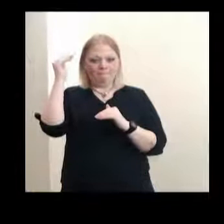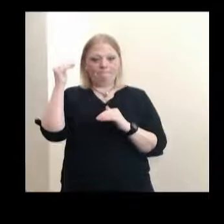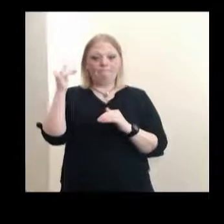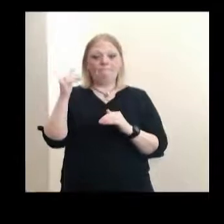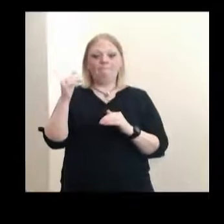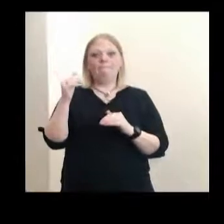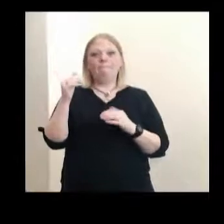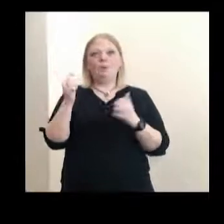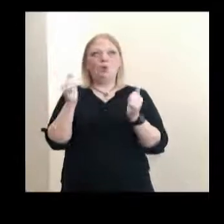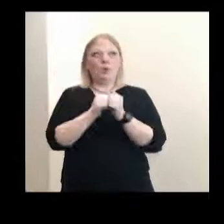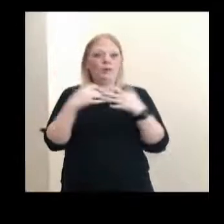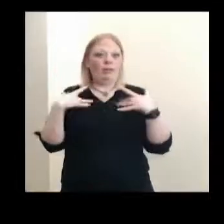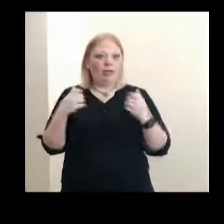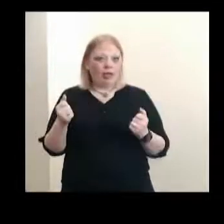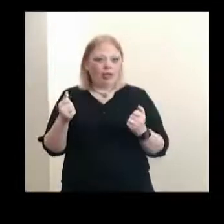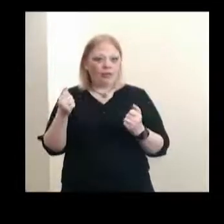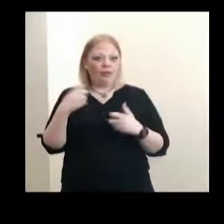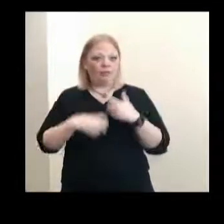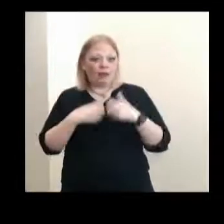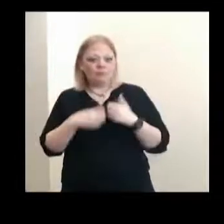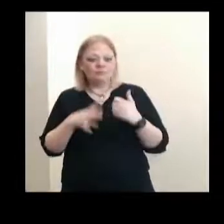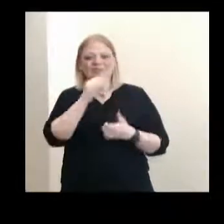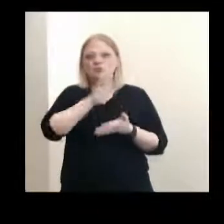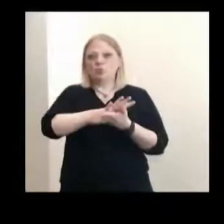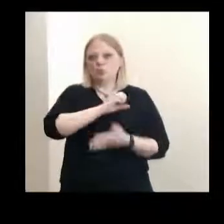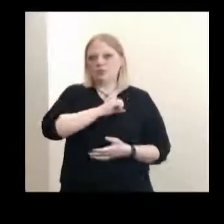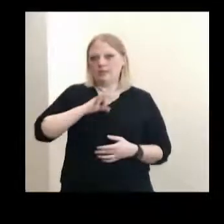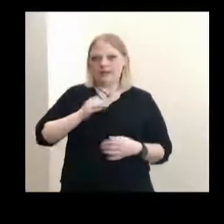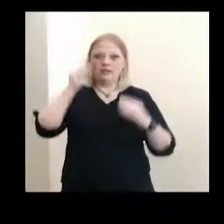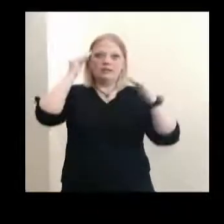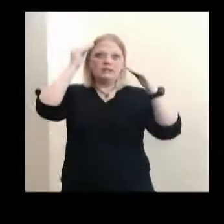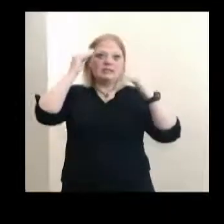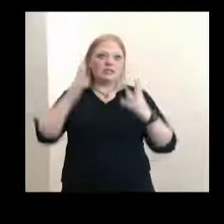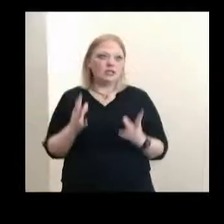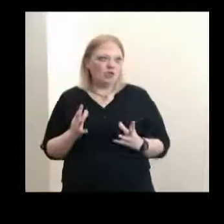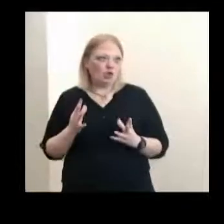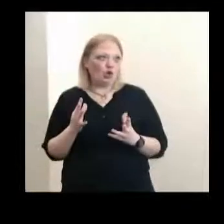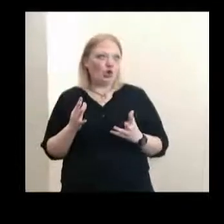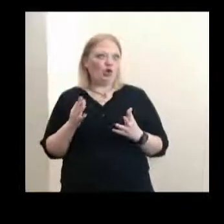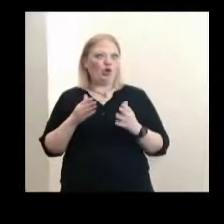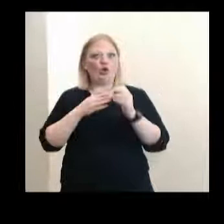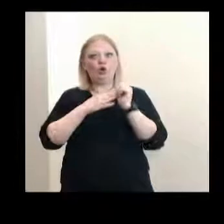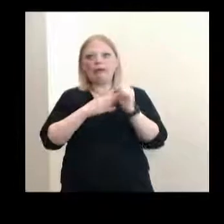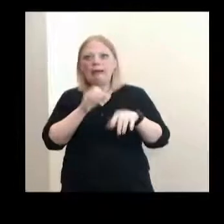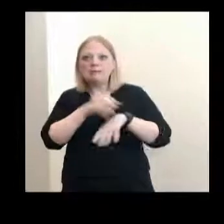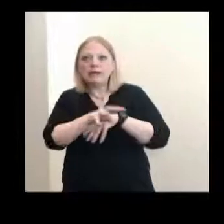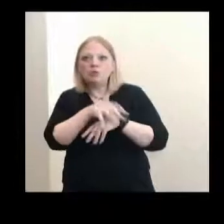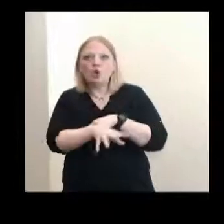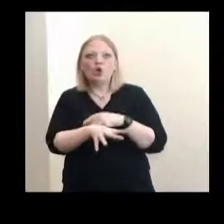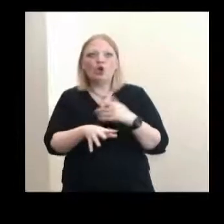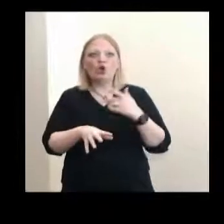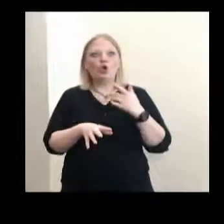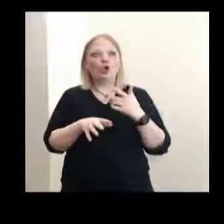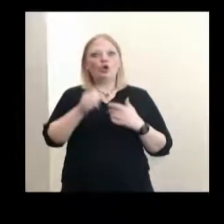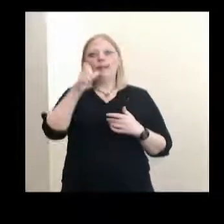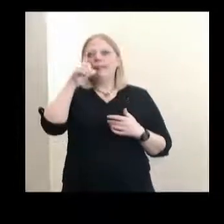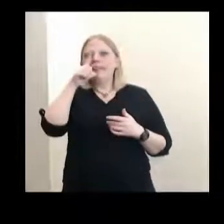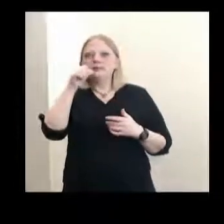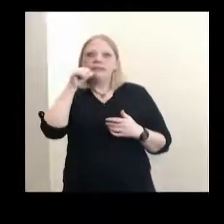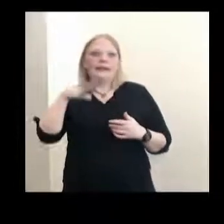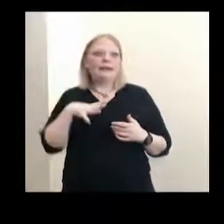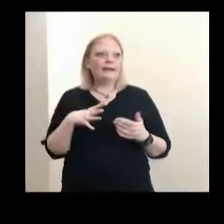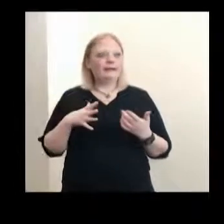with comorbidities, and school staff. So if you're a teacher, if you're a guidance counselor, if you're a lunch